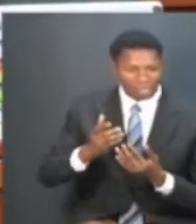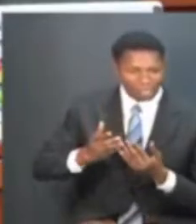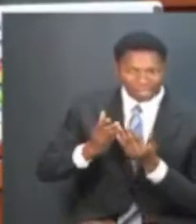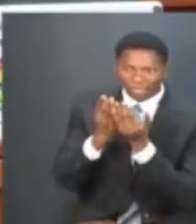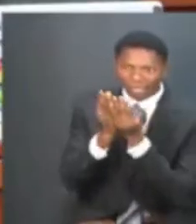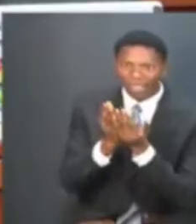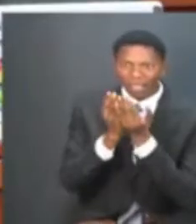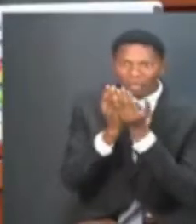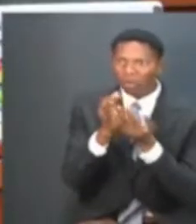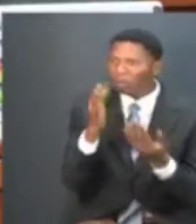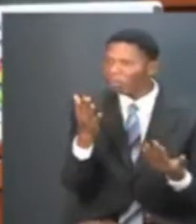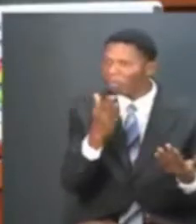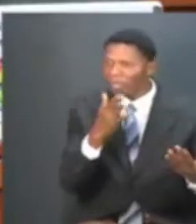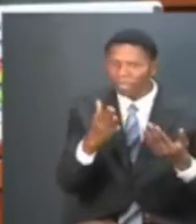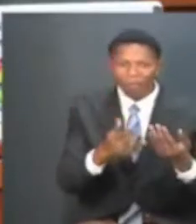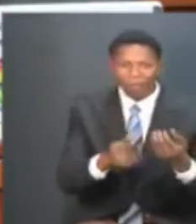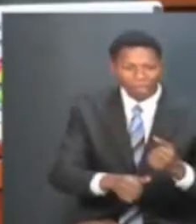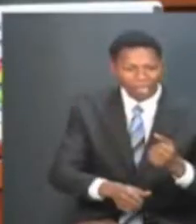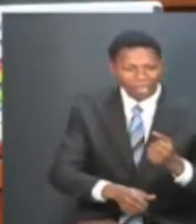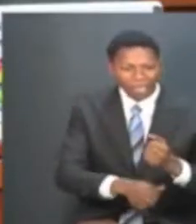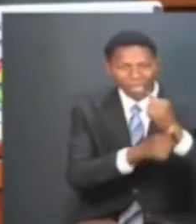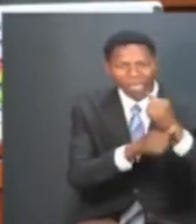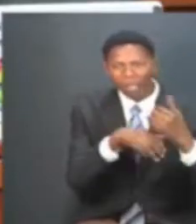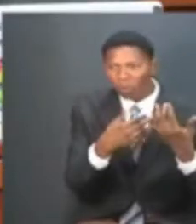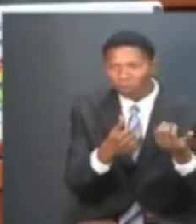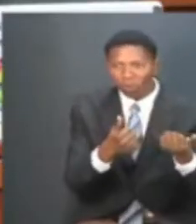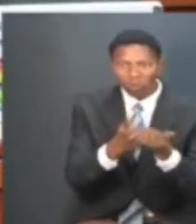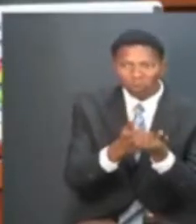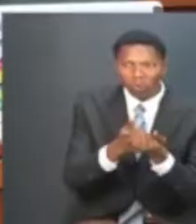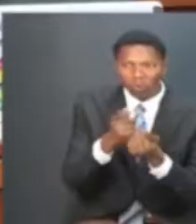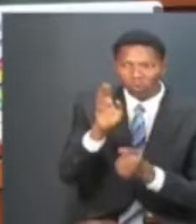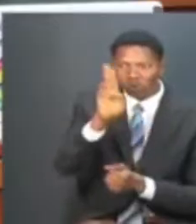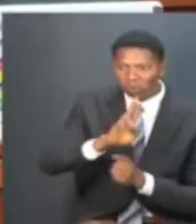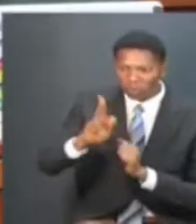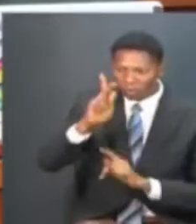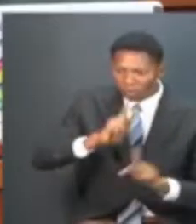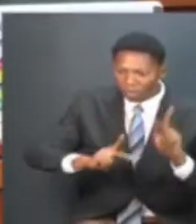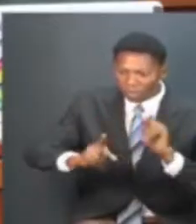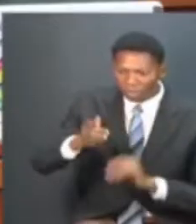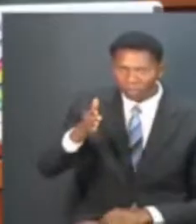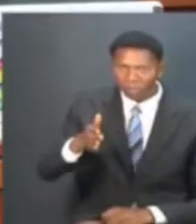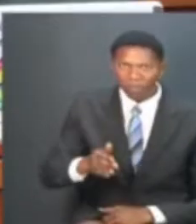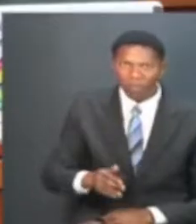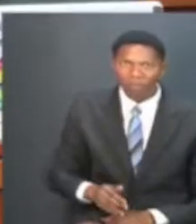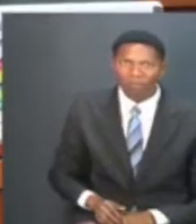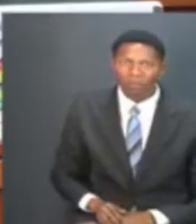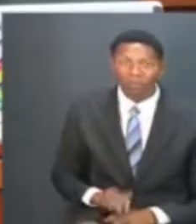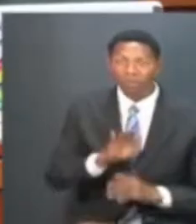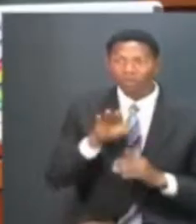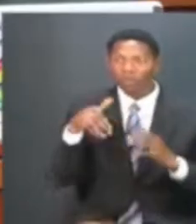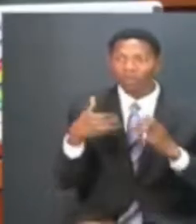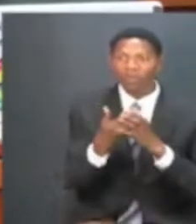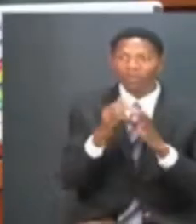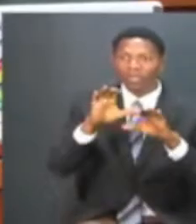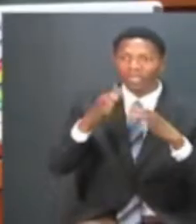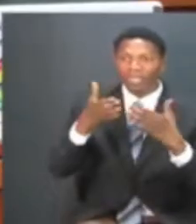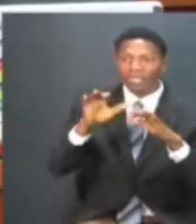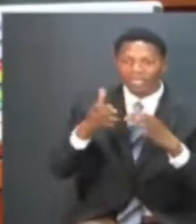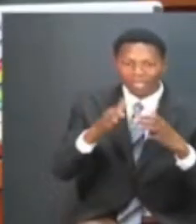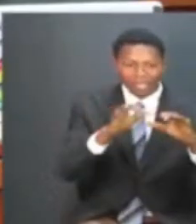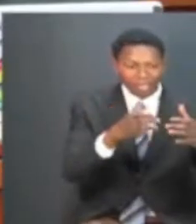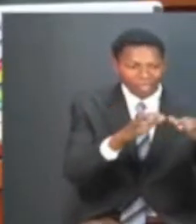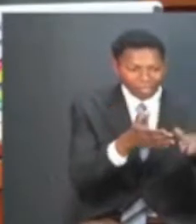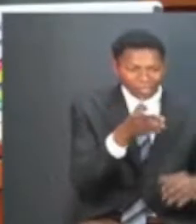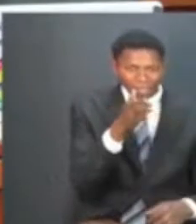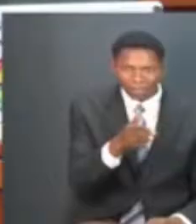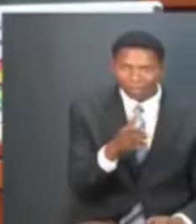of assistance for the users of the lake. And all these communities, at the